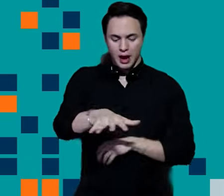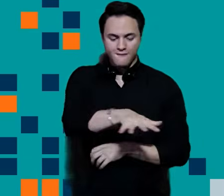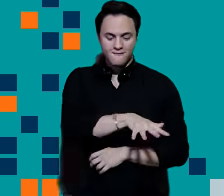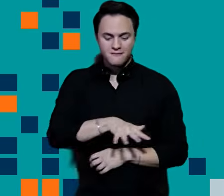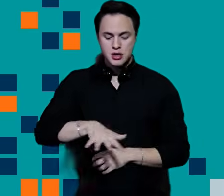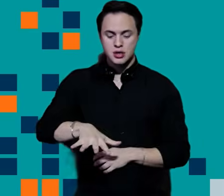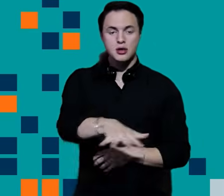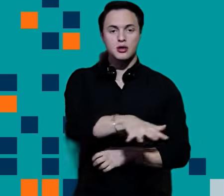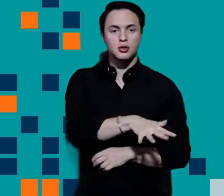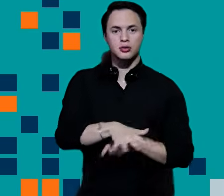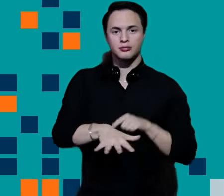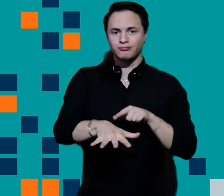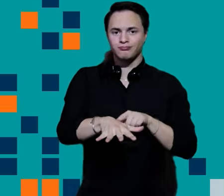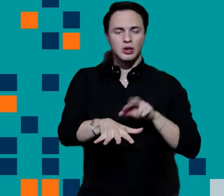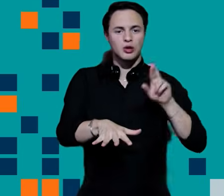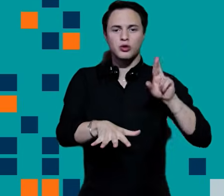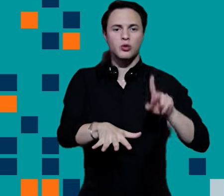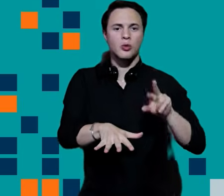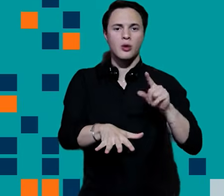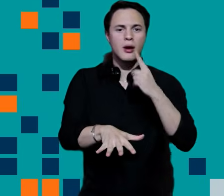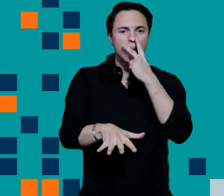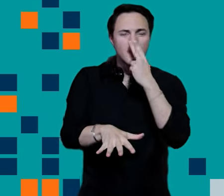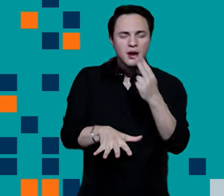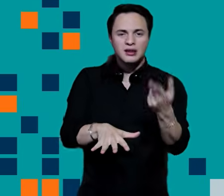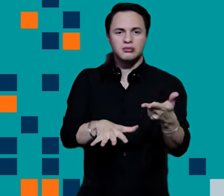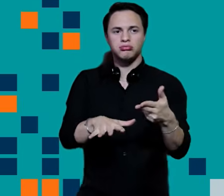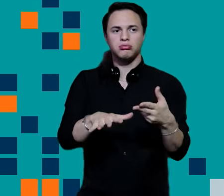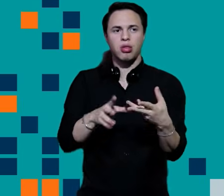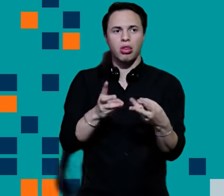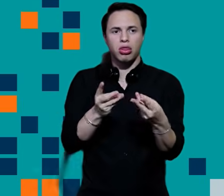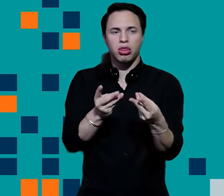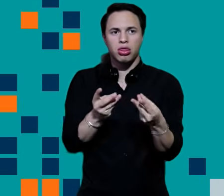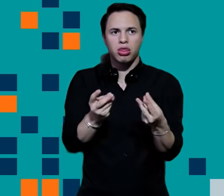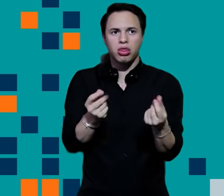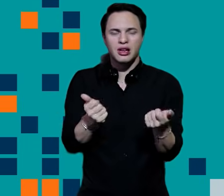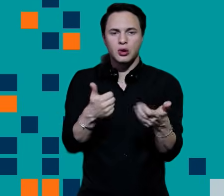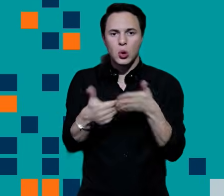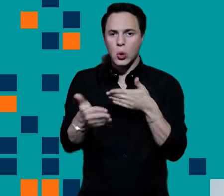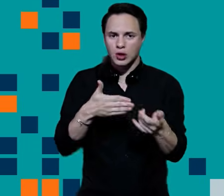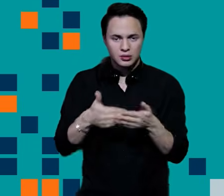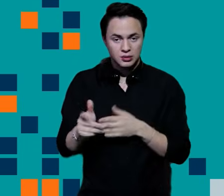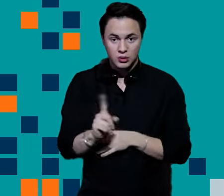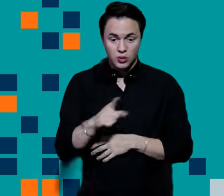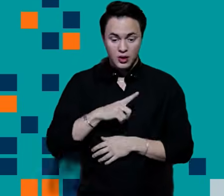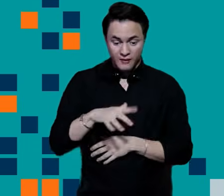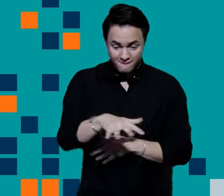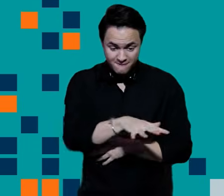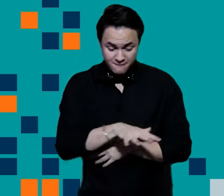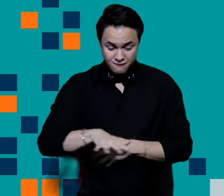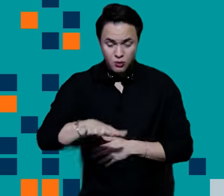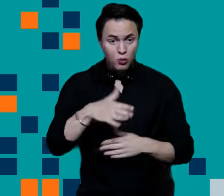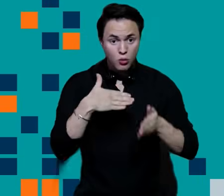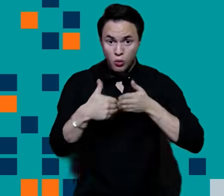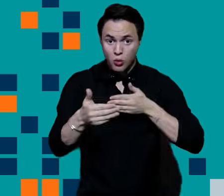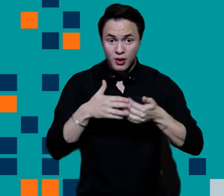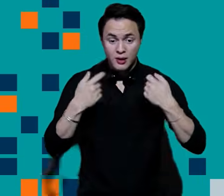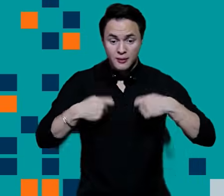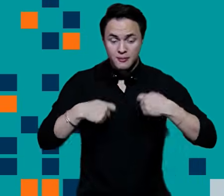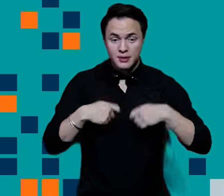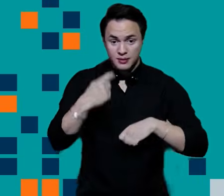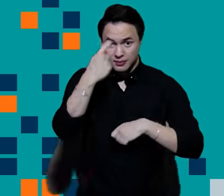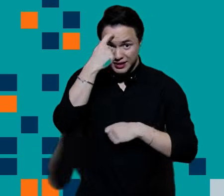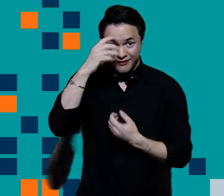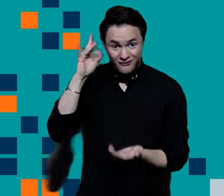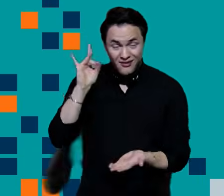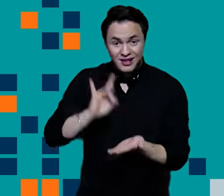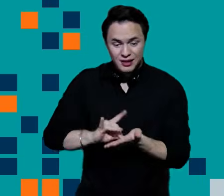as non-invasive therapeutic treatments. We need to think of our environments as things that, in